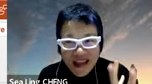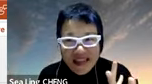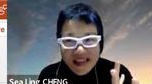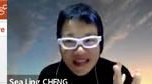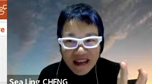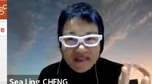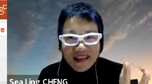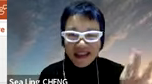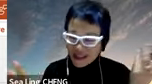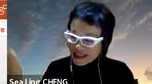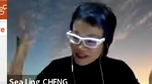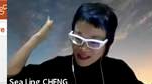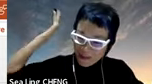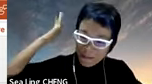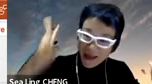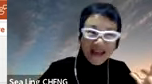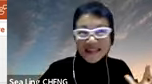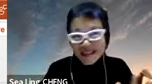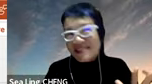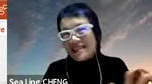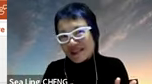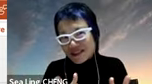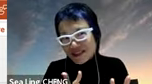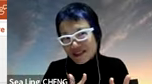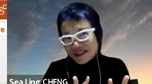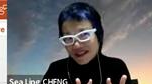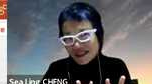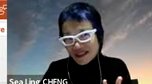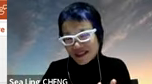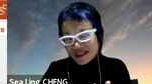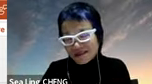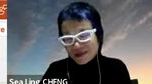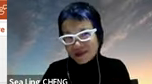very fancy cafe, and he banged the